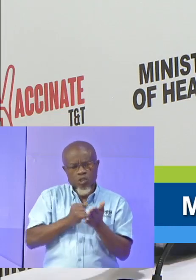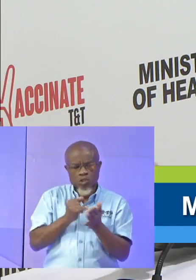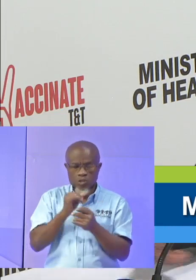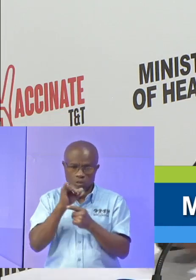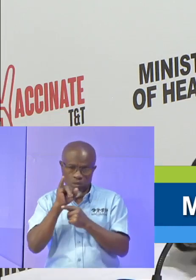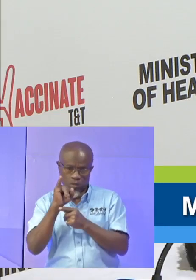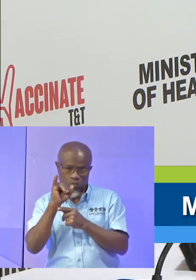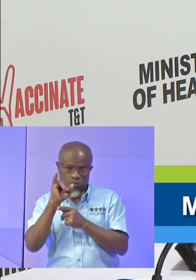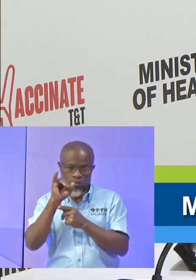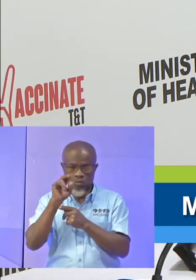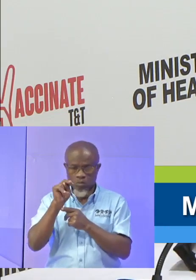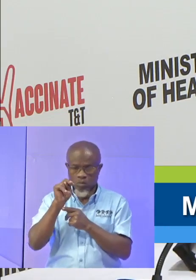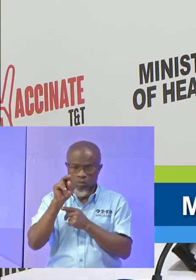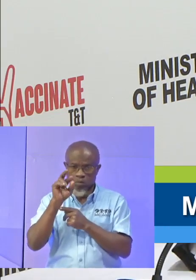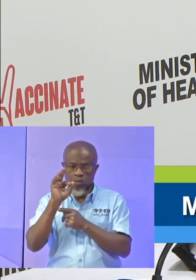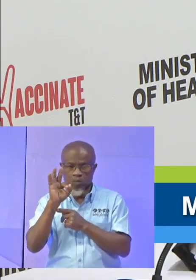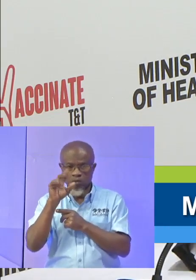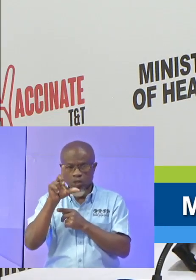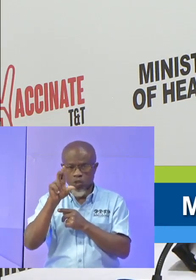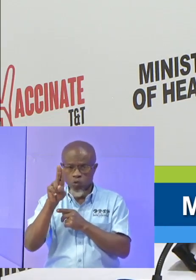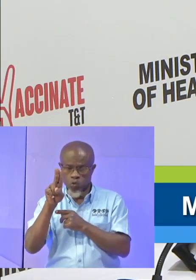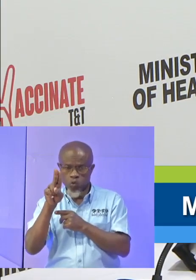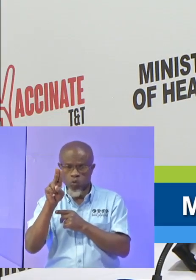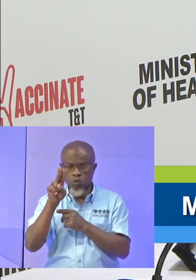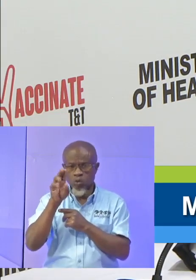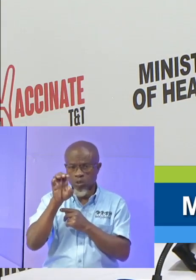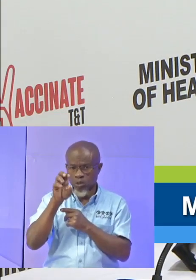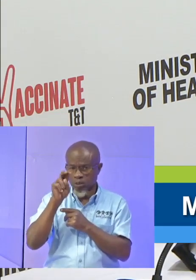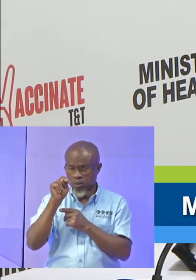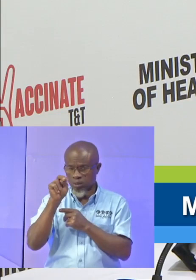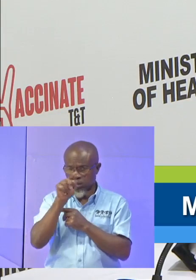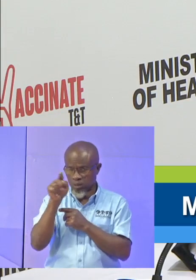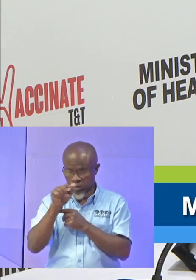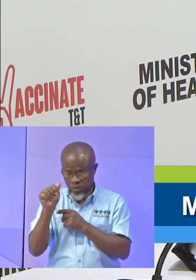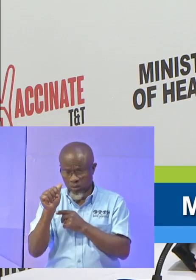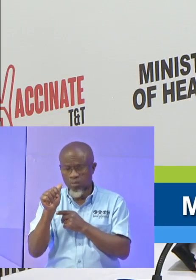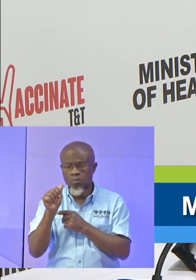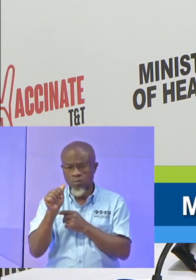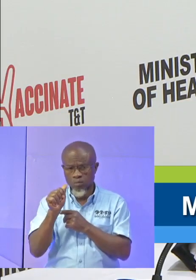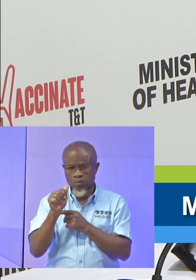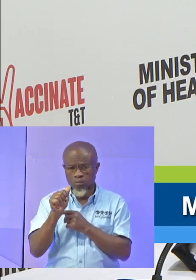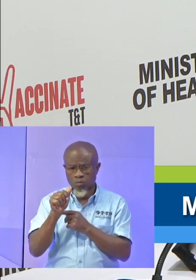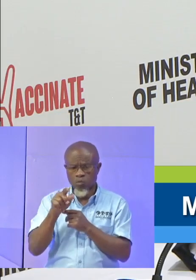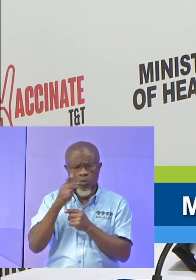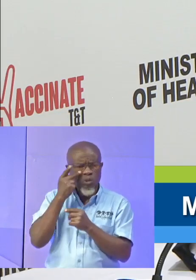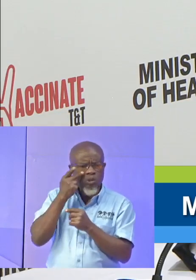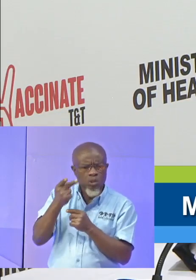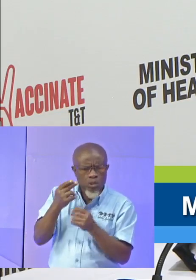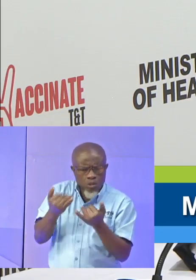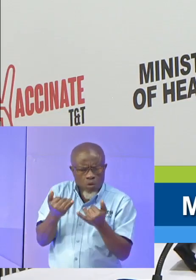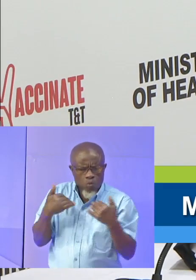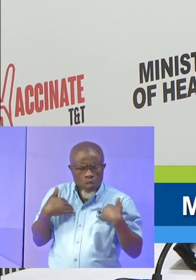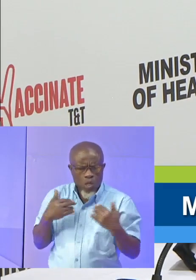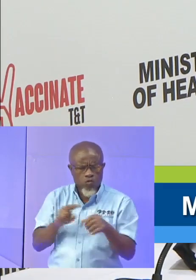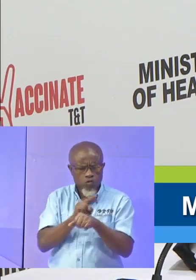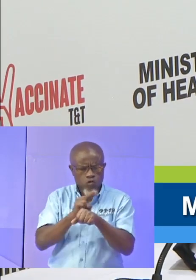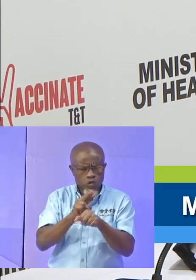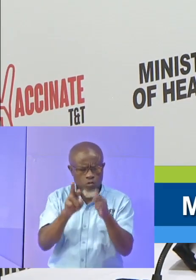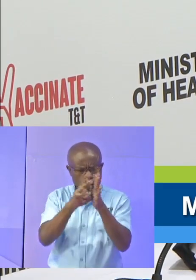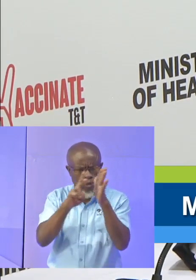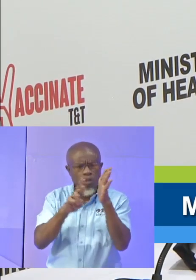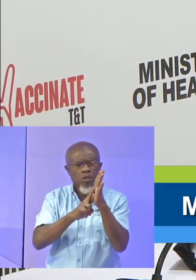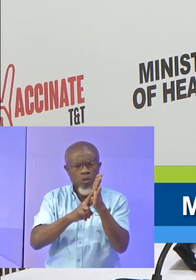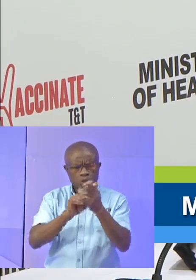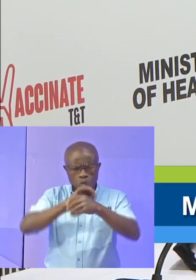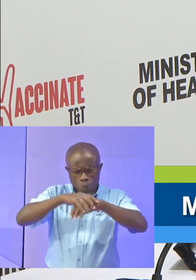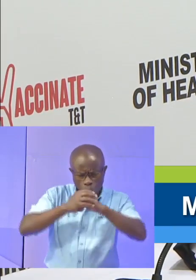of the previous year. So when we look at the public health measures that are in place, the masking, hand wearing, doing the